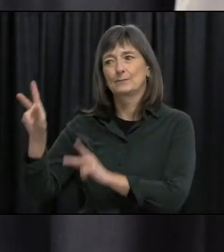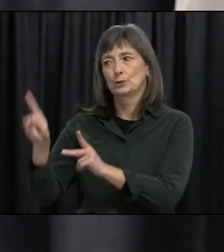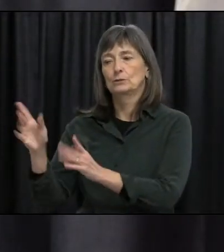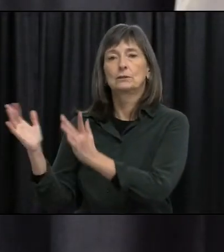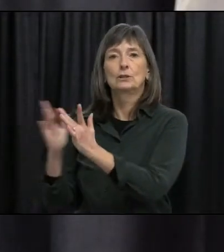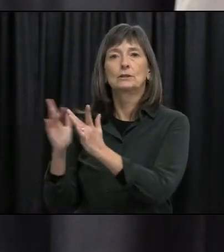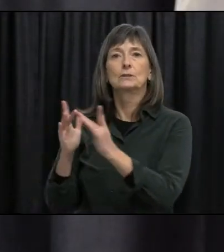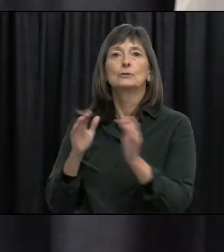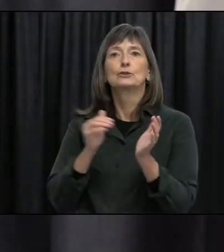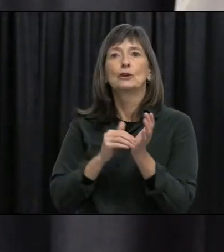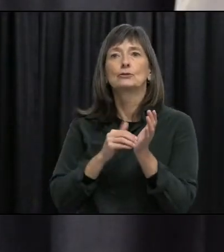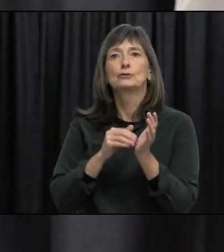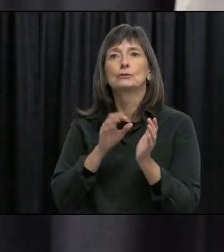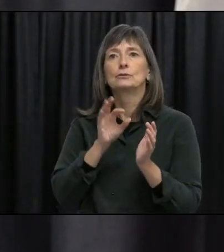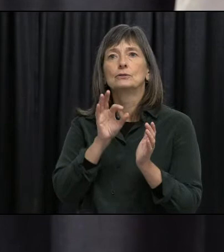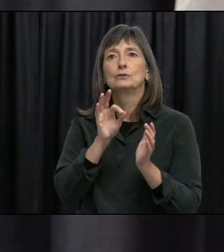Dutt